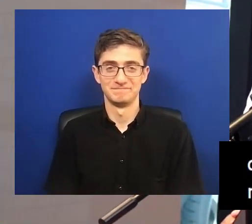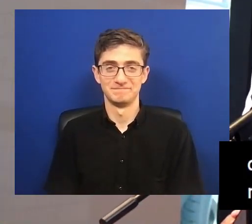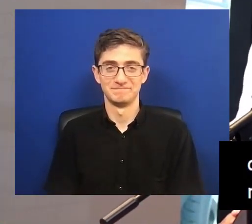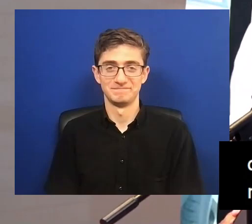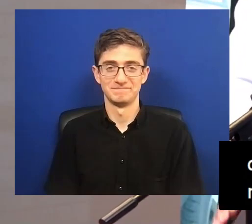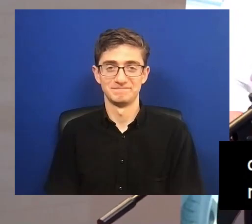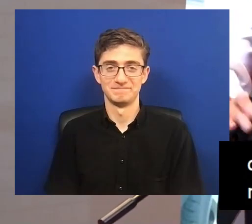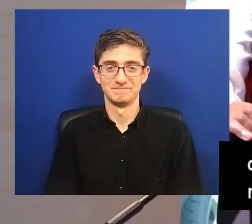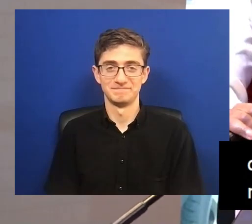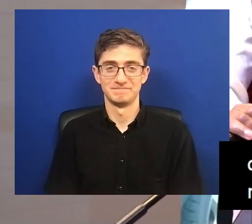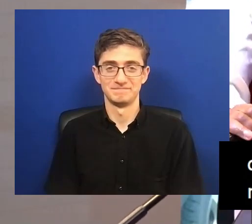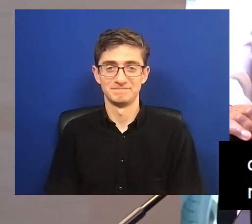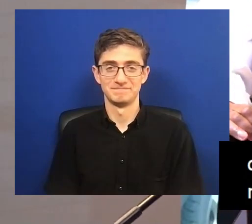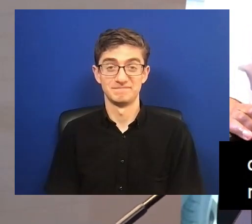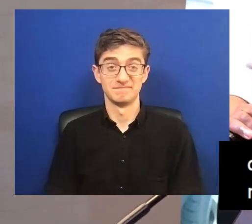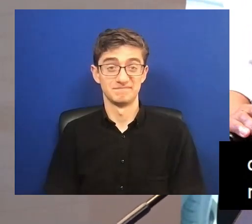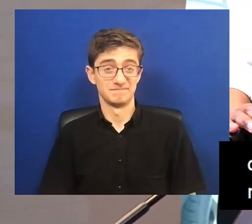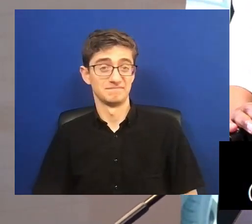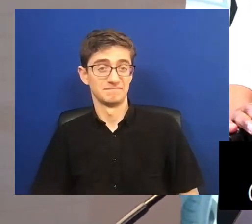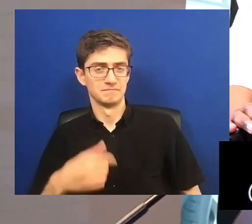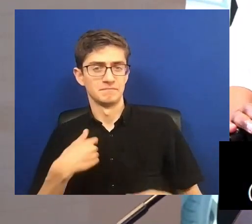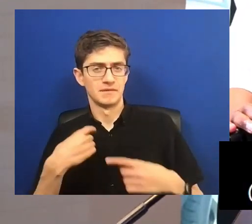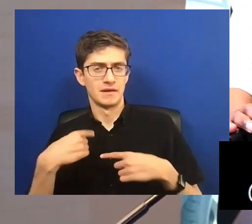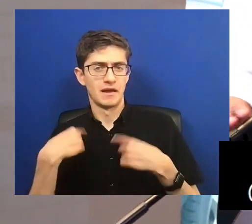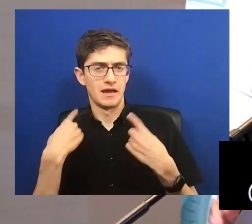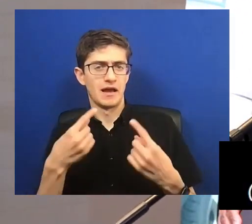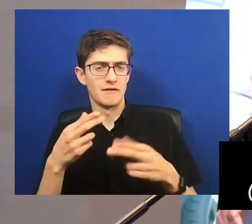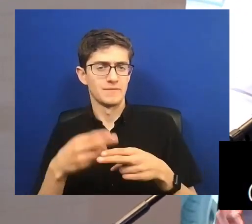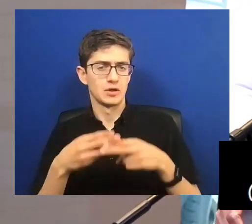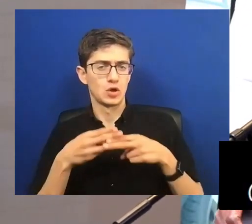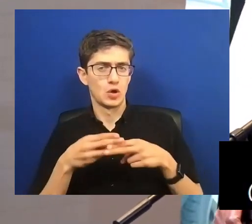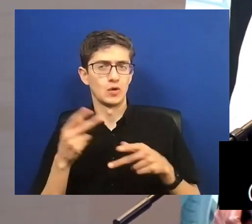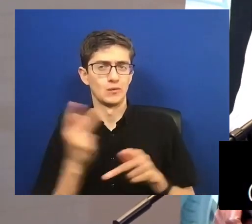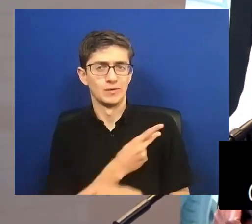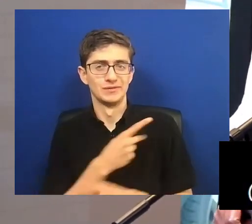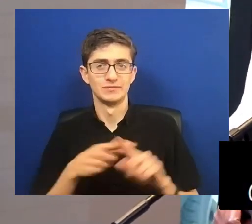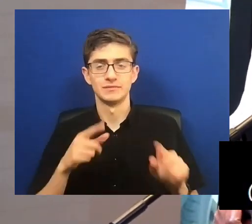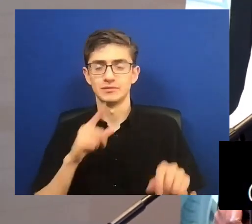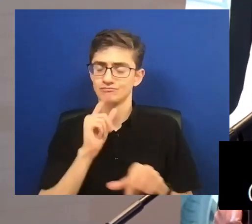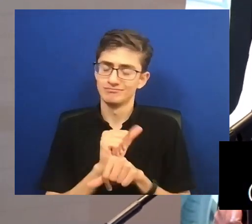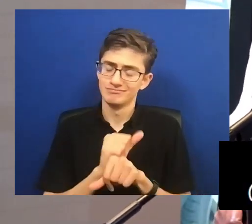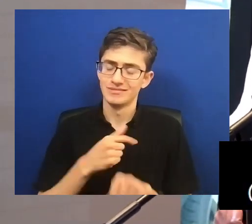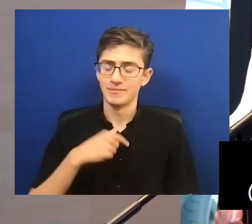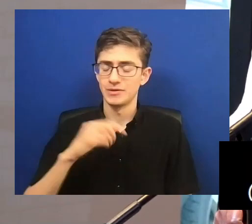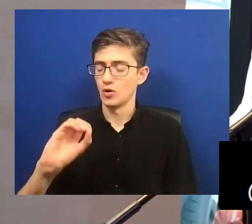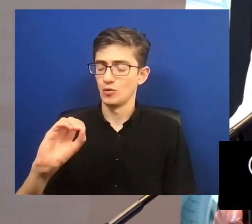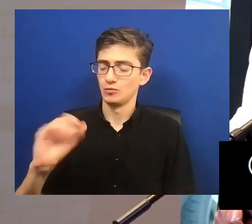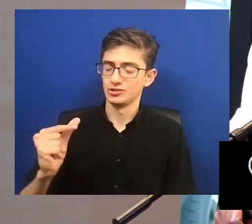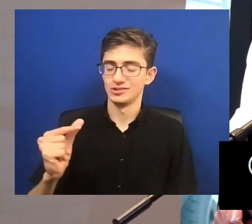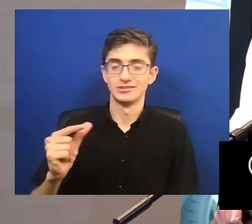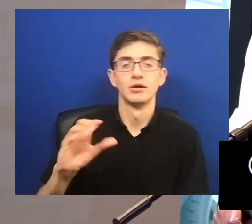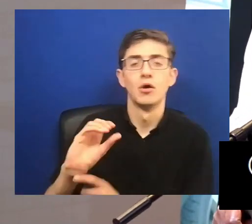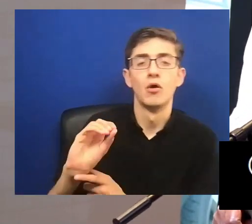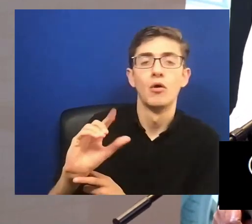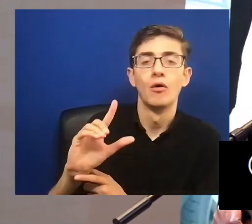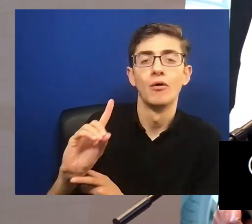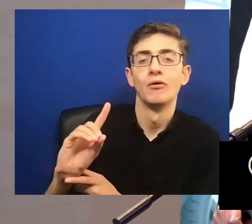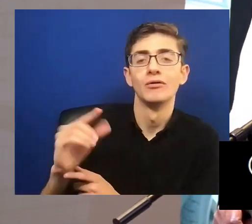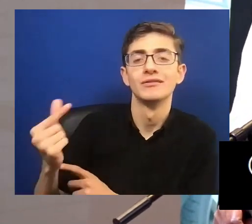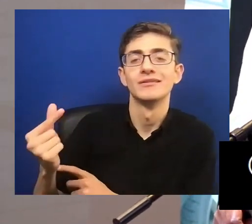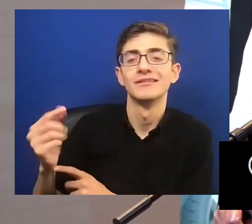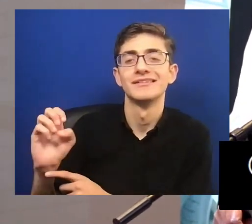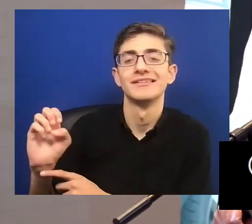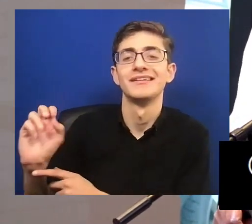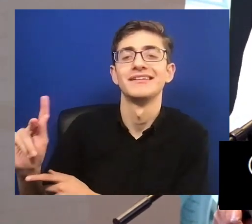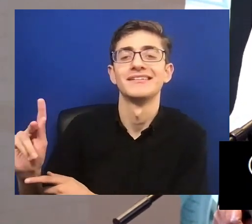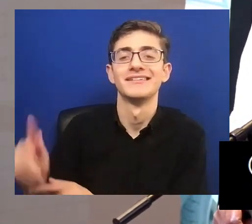I've been called worse, so I am an OG. That means old geek, okay? So we